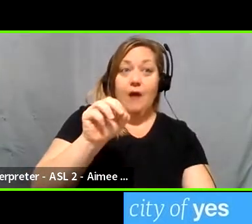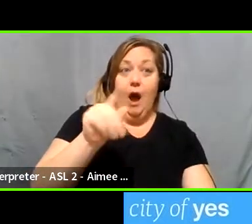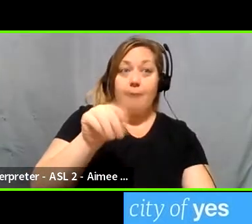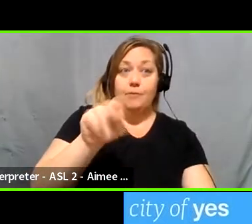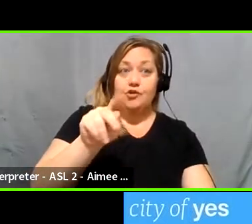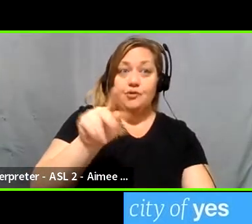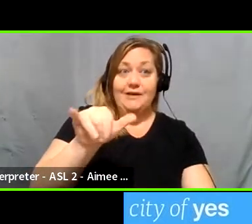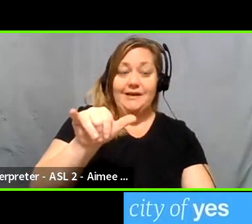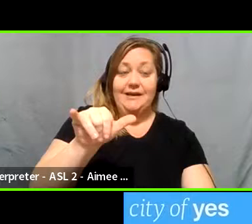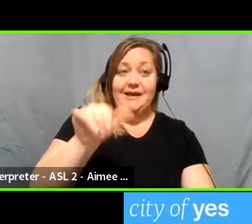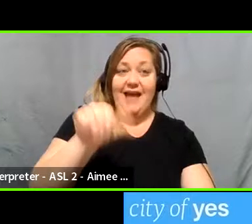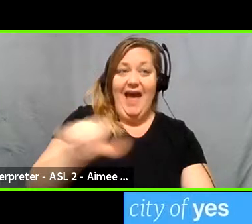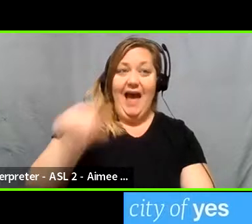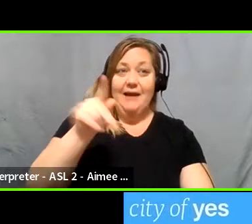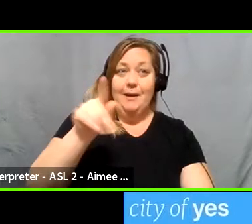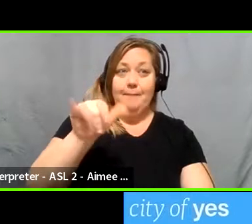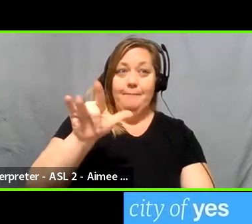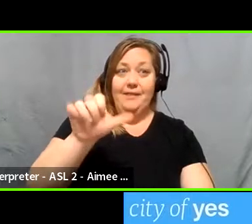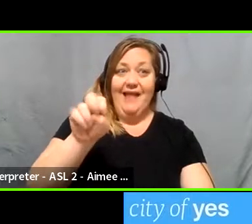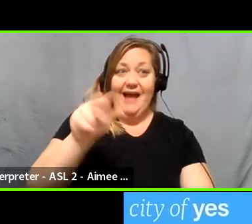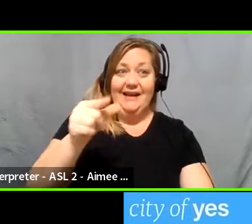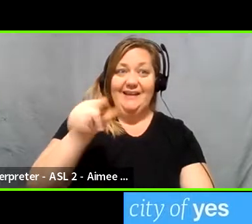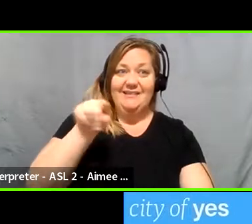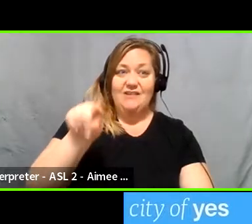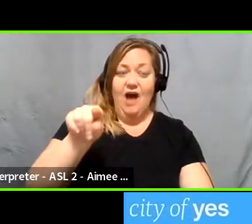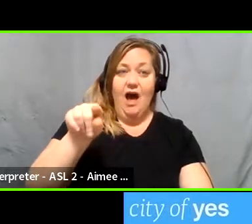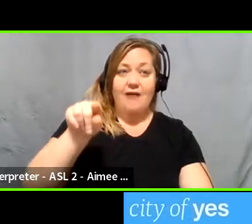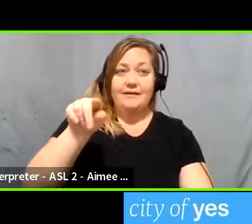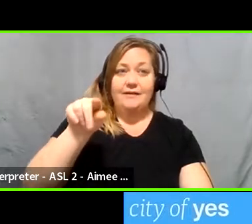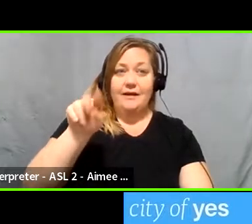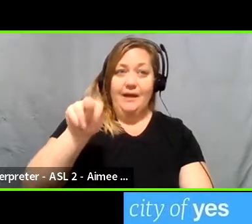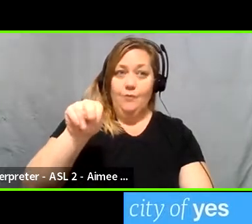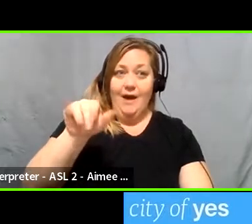.gov. Um, if we could promote Susan.